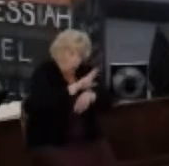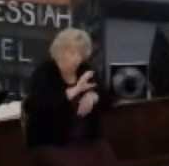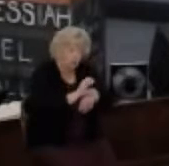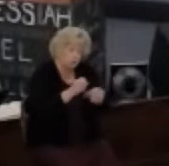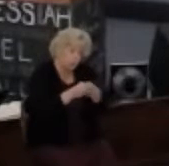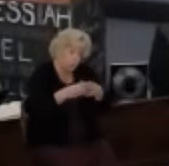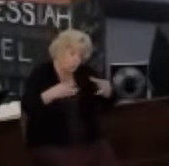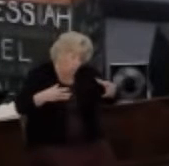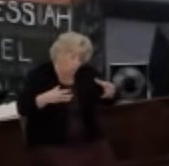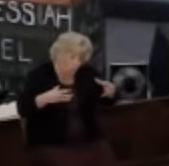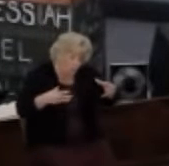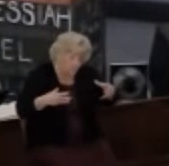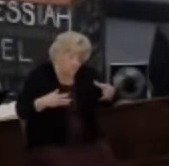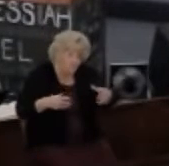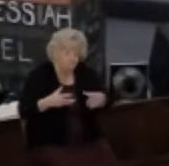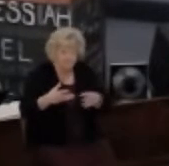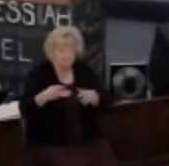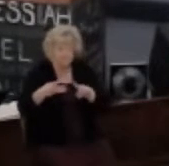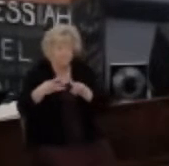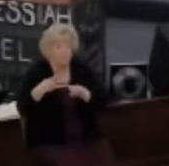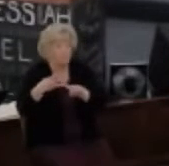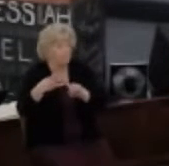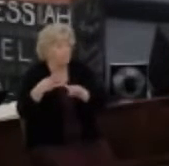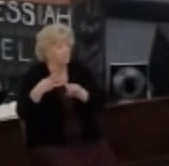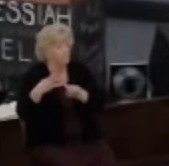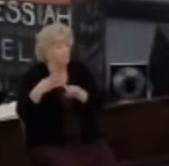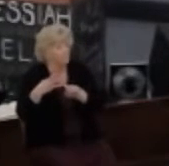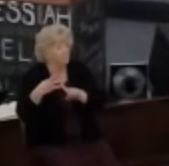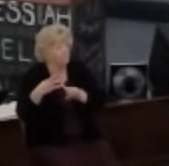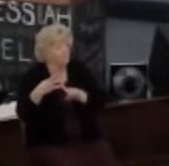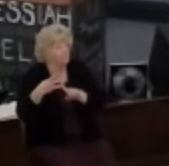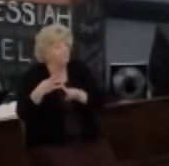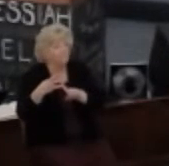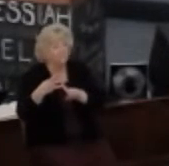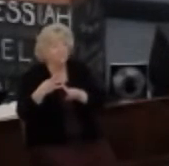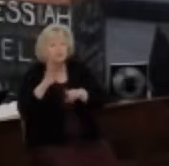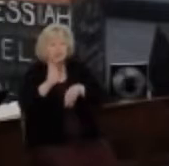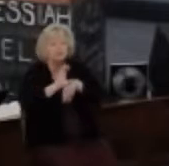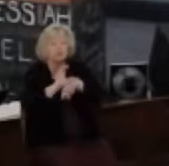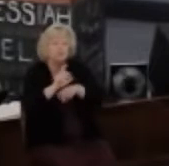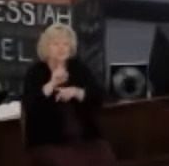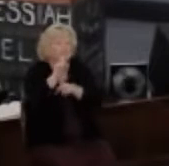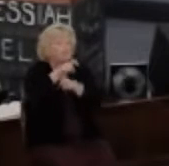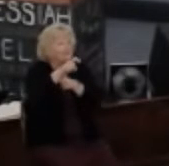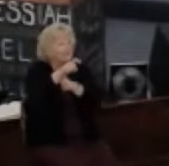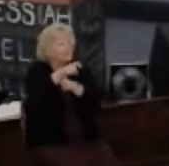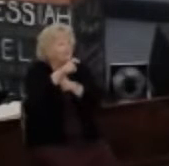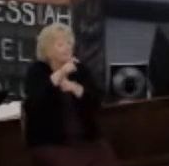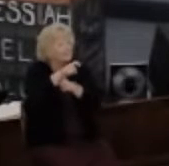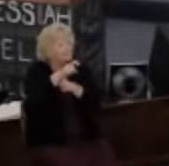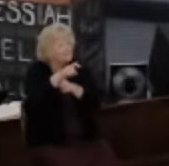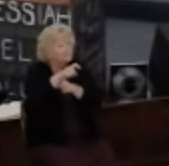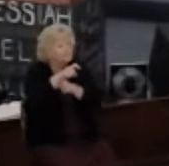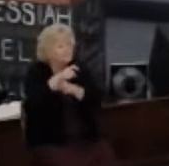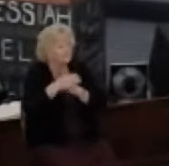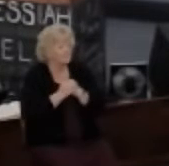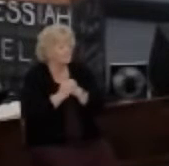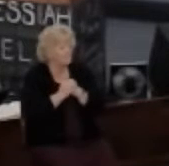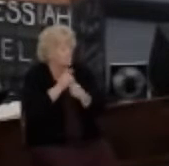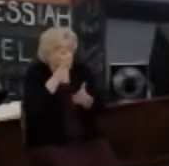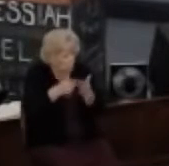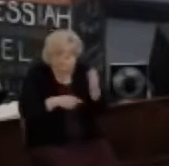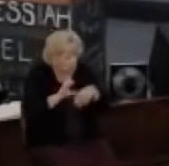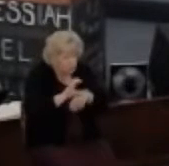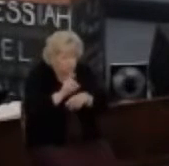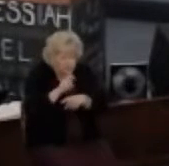Also, to be committed to your church means that you need to be committed to your church's needs. The needs of your church.